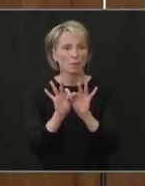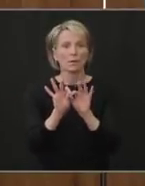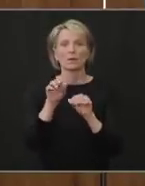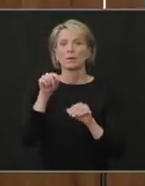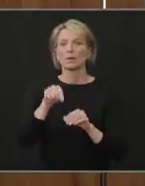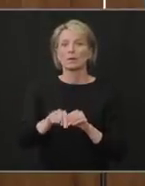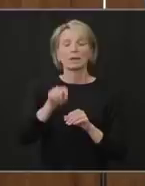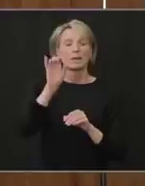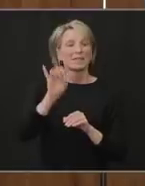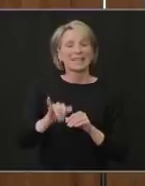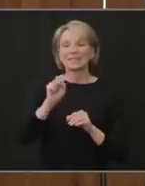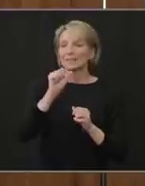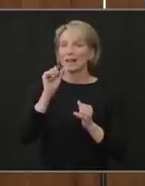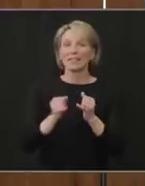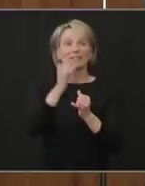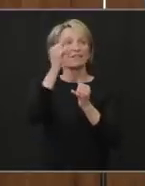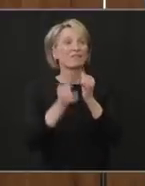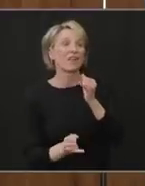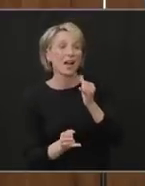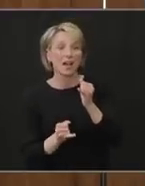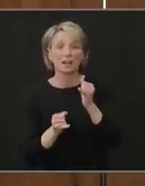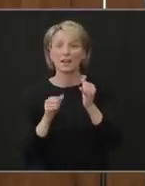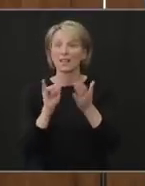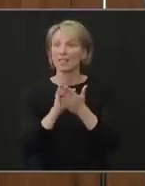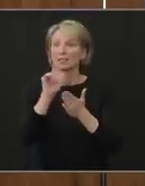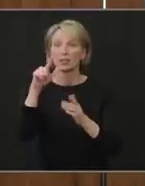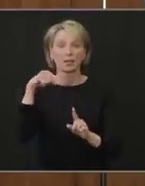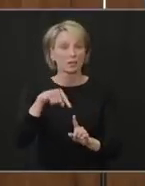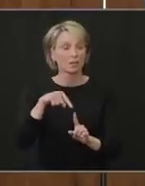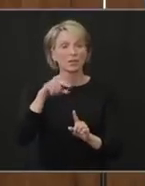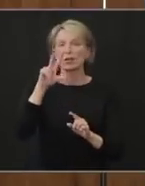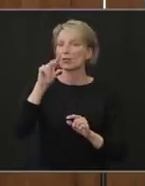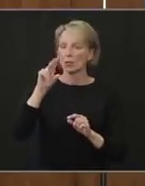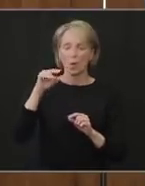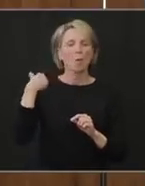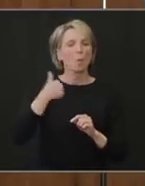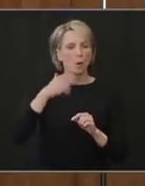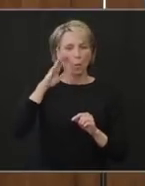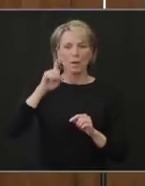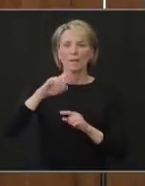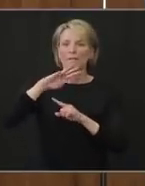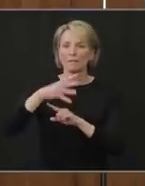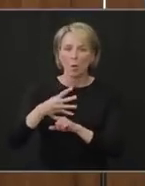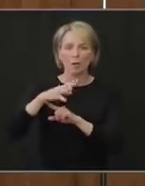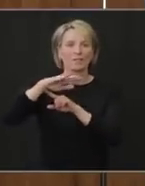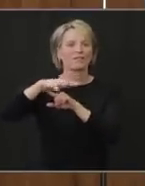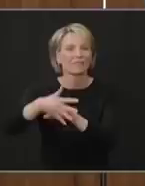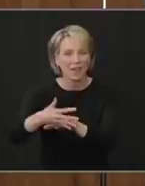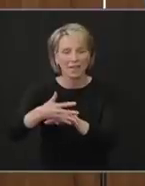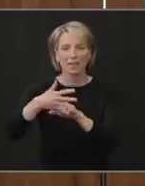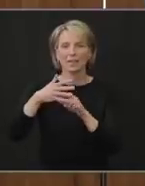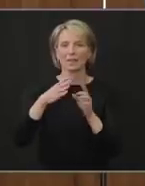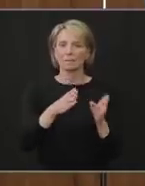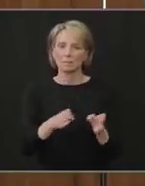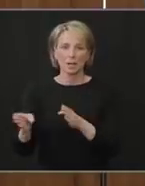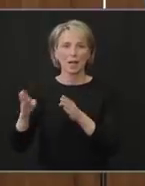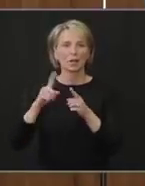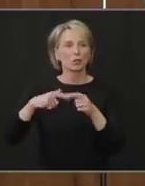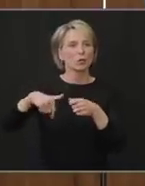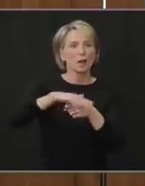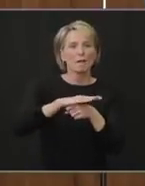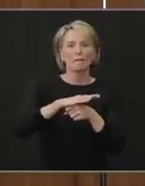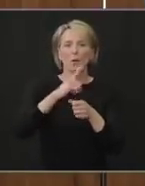not the final step. There needs to be a fourth and a fifth package to cover still the